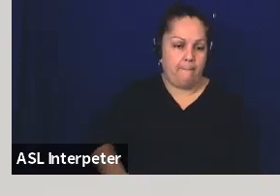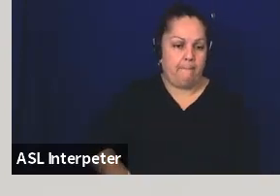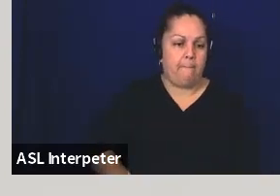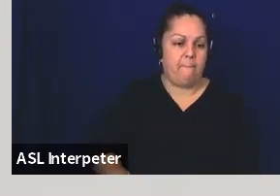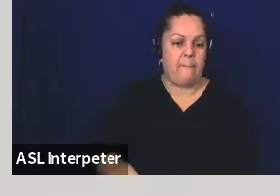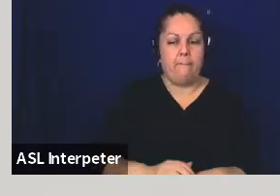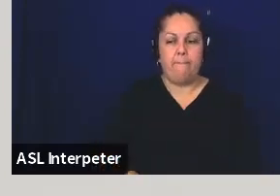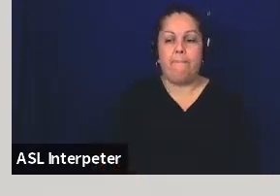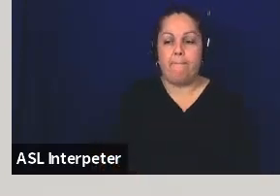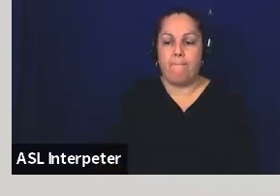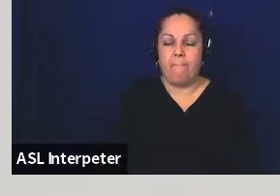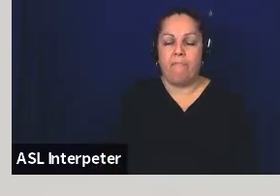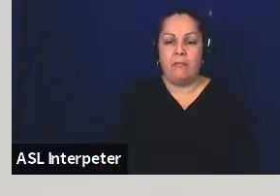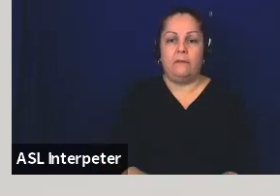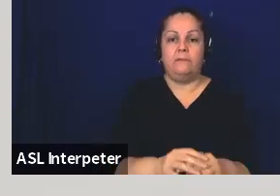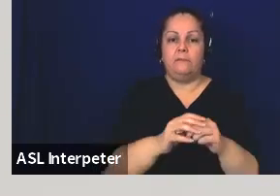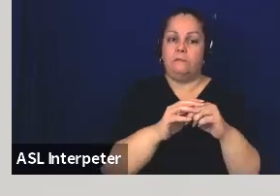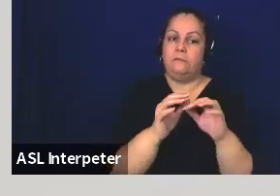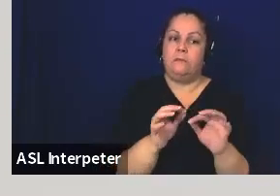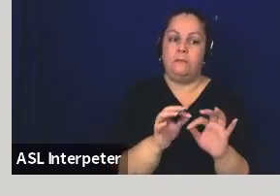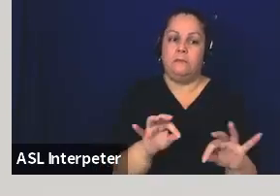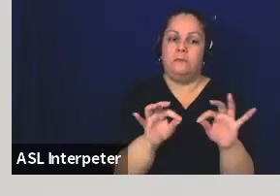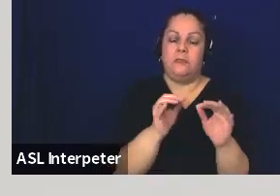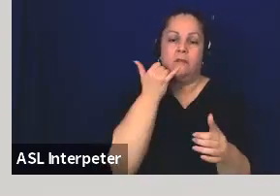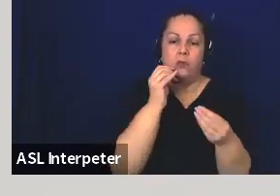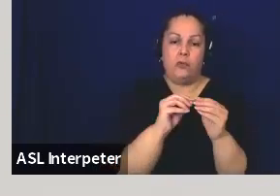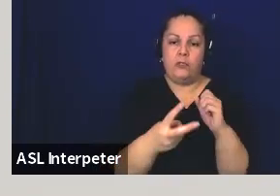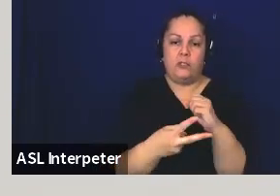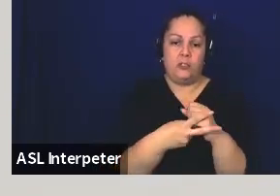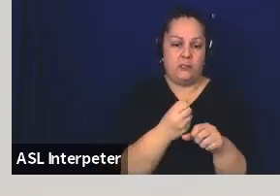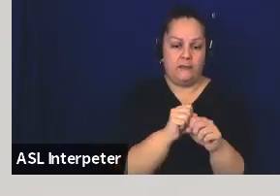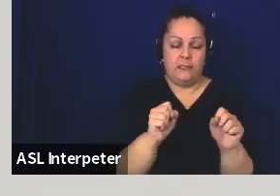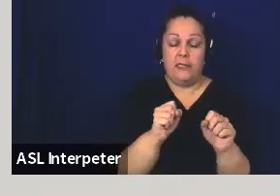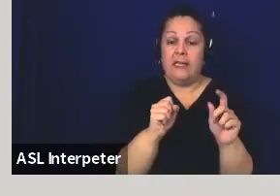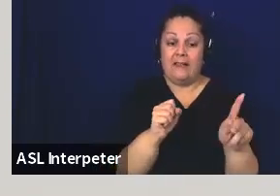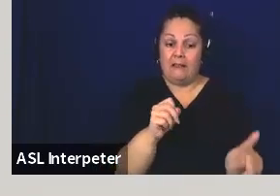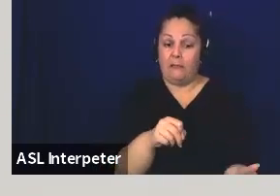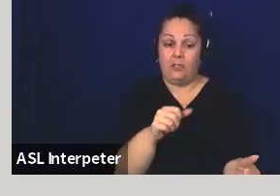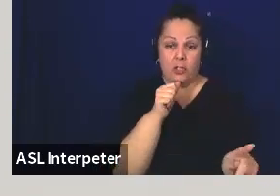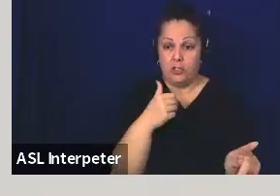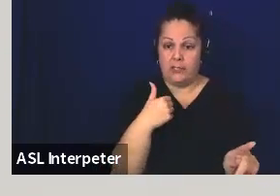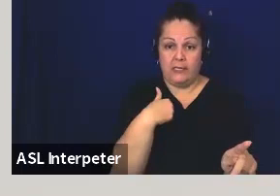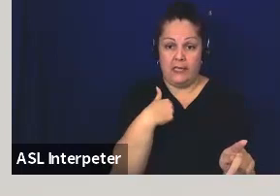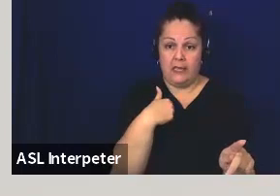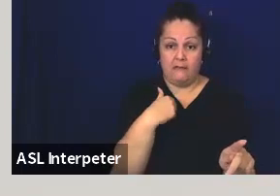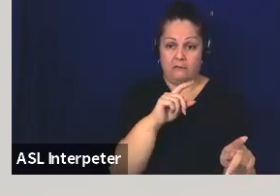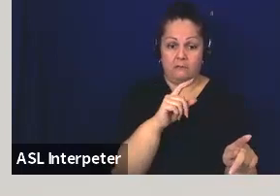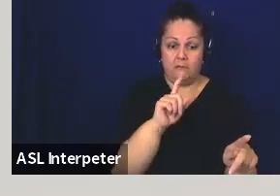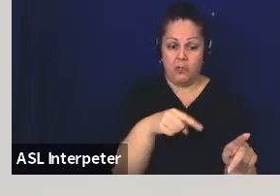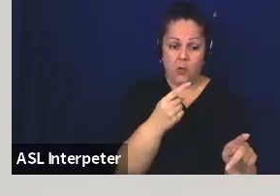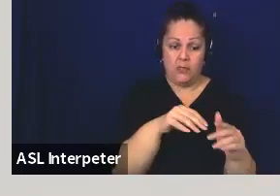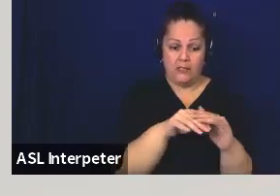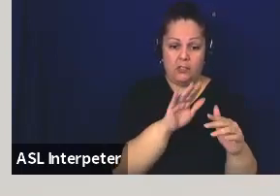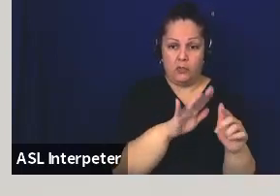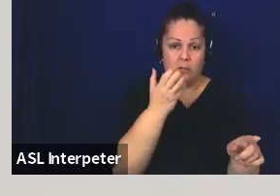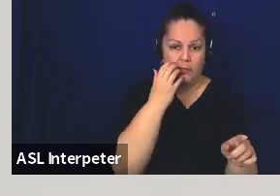Next, essential phone numbers should be stored safely. If the individual does not have sole custody of their communication